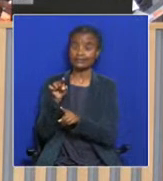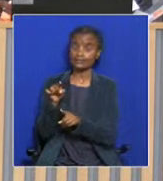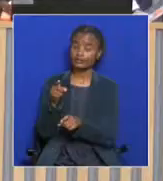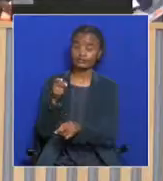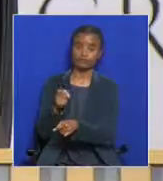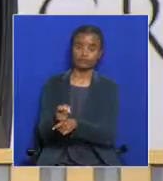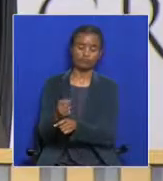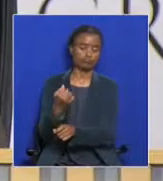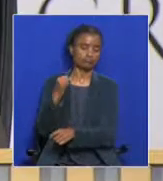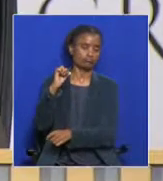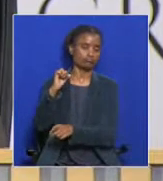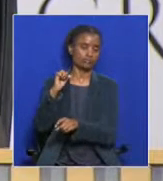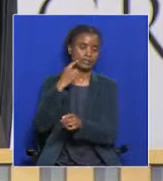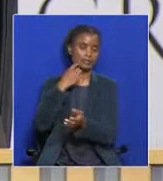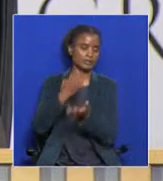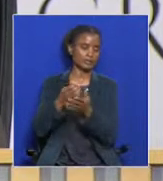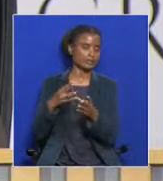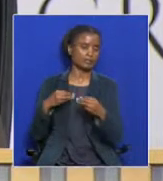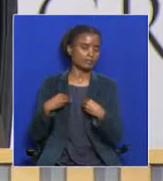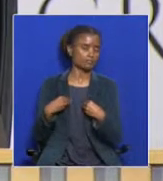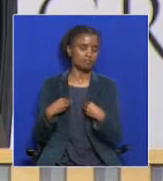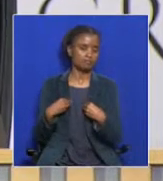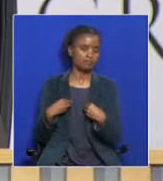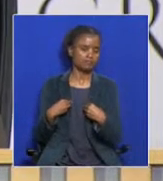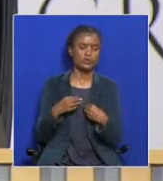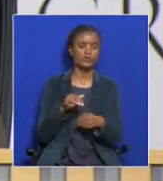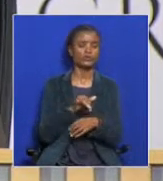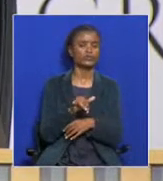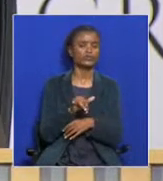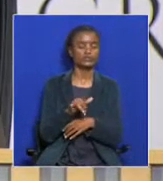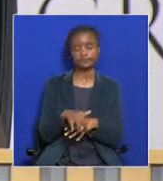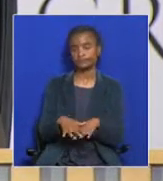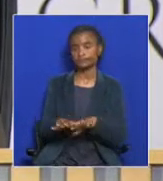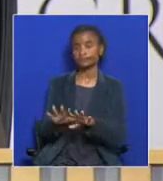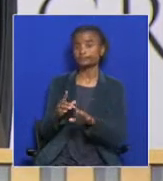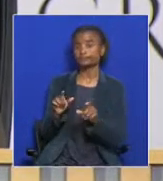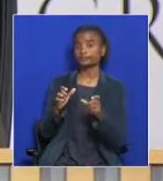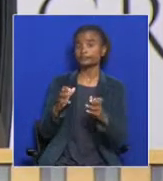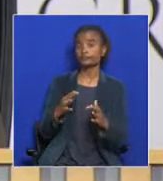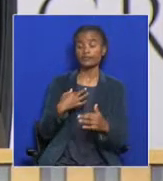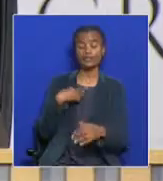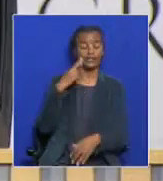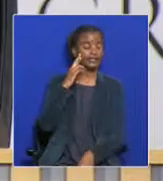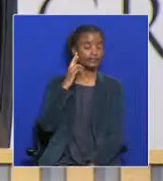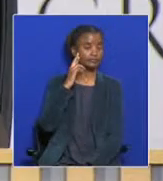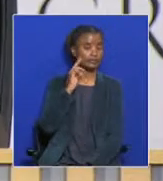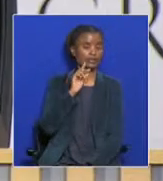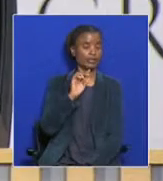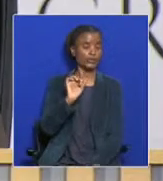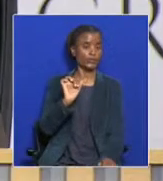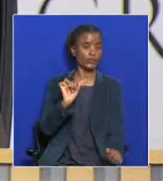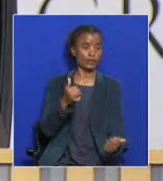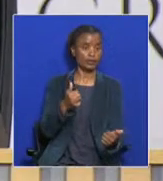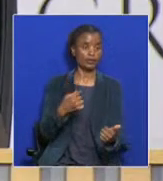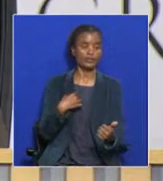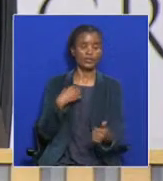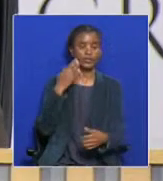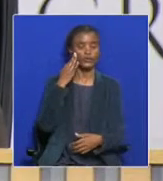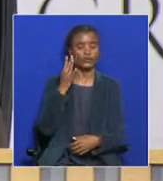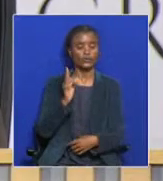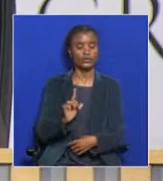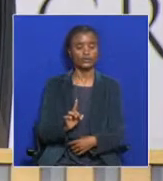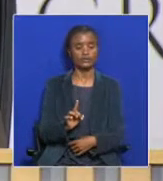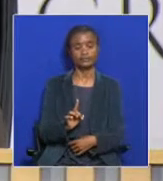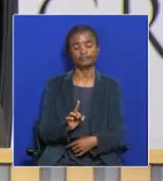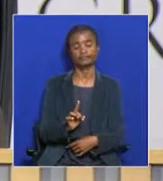one is it? Okay, Commissioner, if memory serves me correct, or from what I know, the reason I alluded to, or